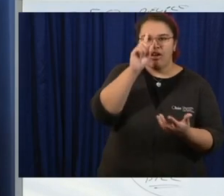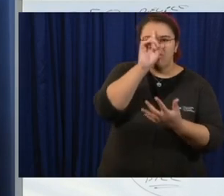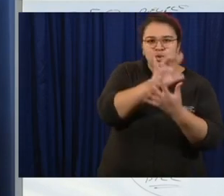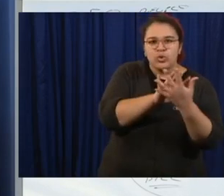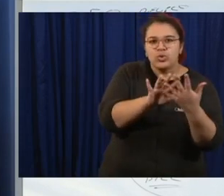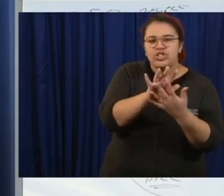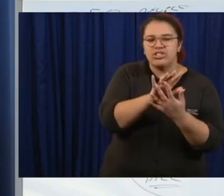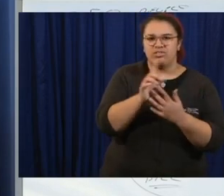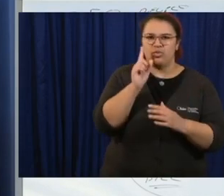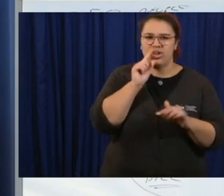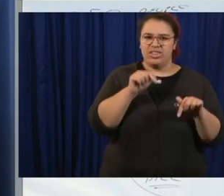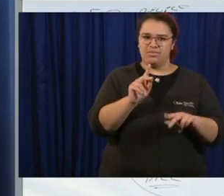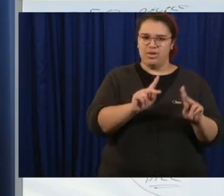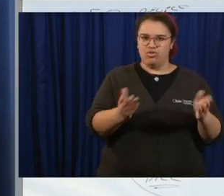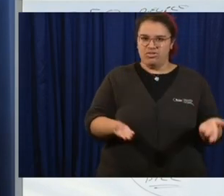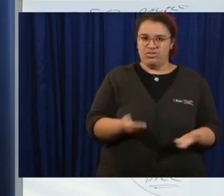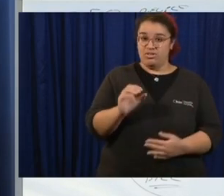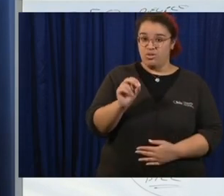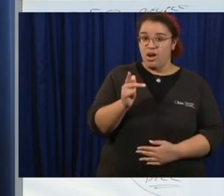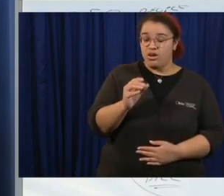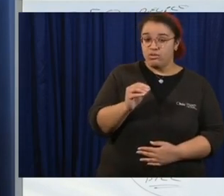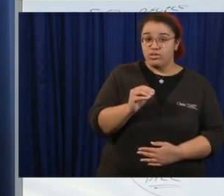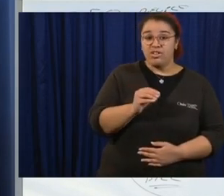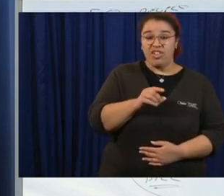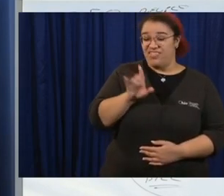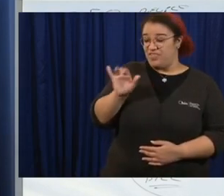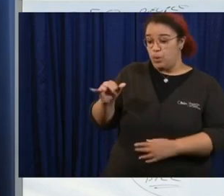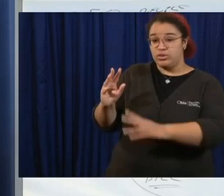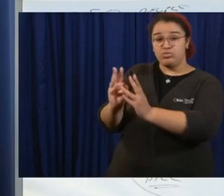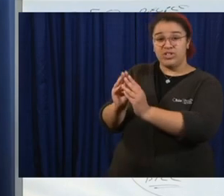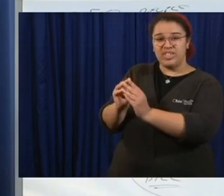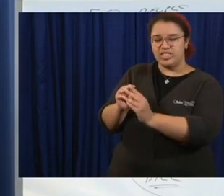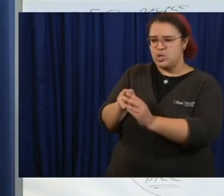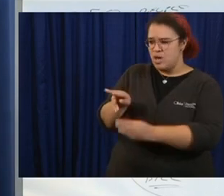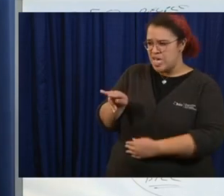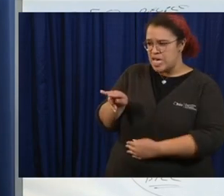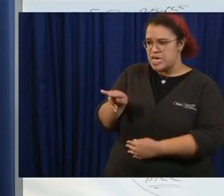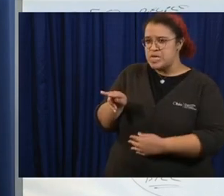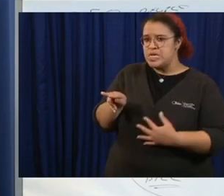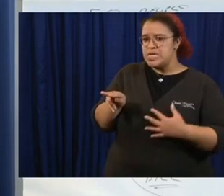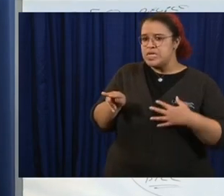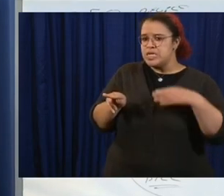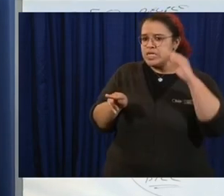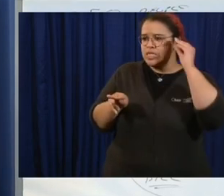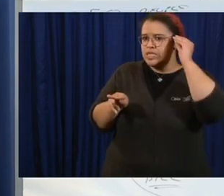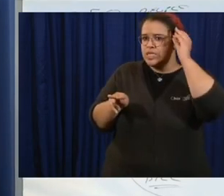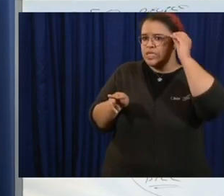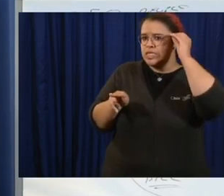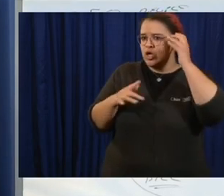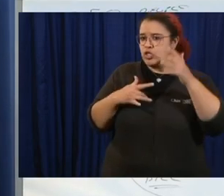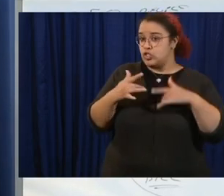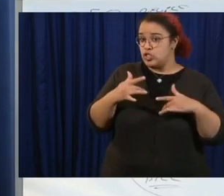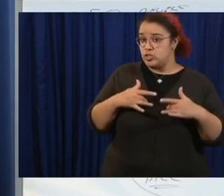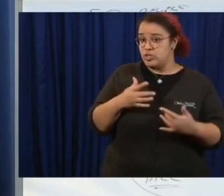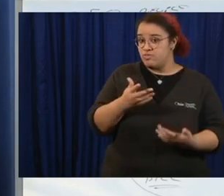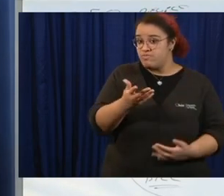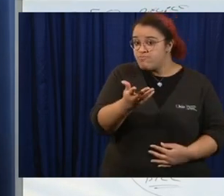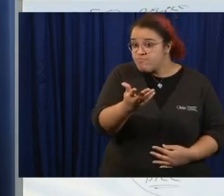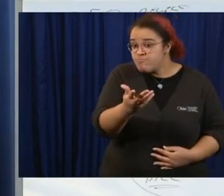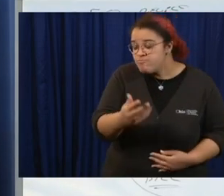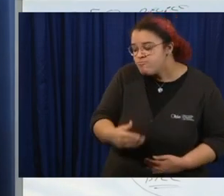about those briefings? Well, I certainly don't see all his